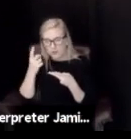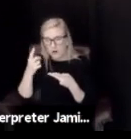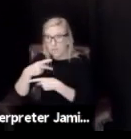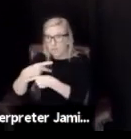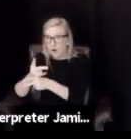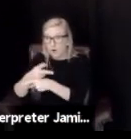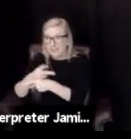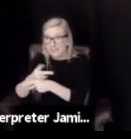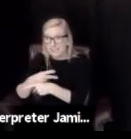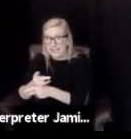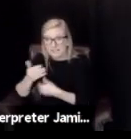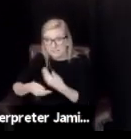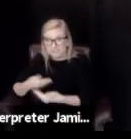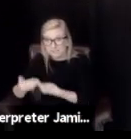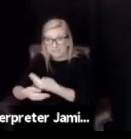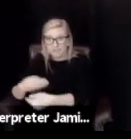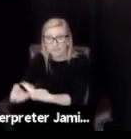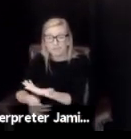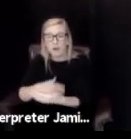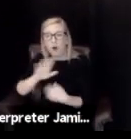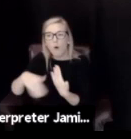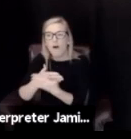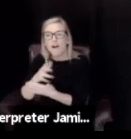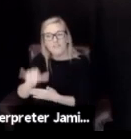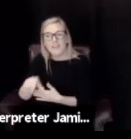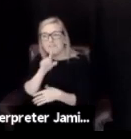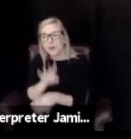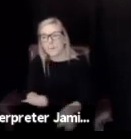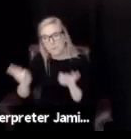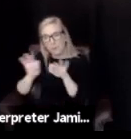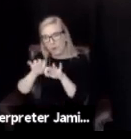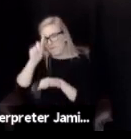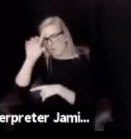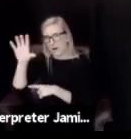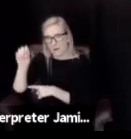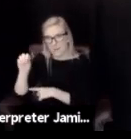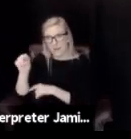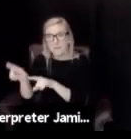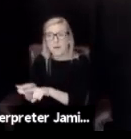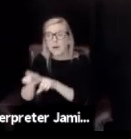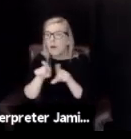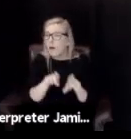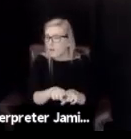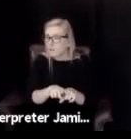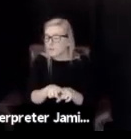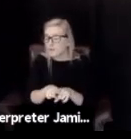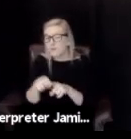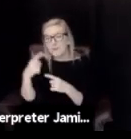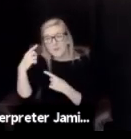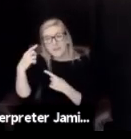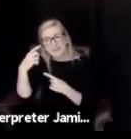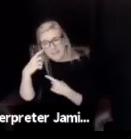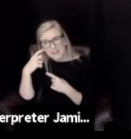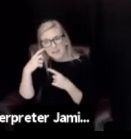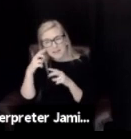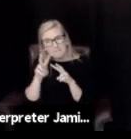productivity piece, right? All of those areas are extremely important. But then too, now let's think critically. Let's pause for